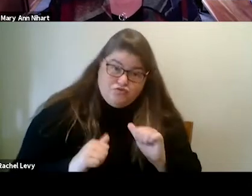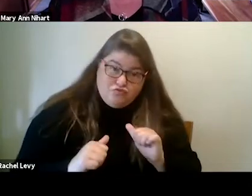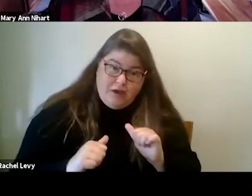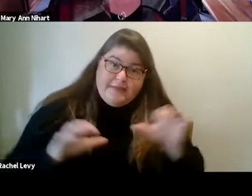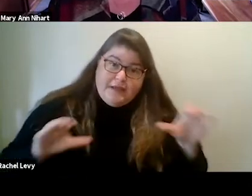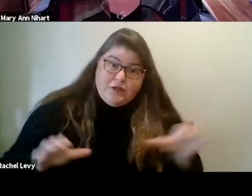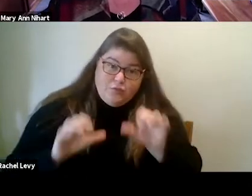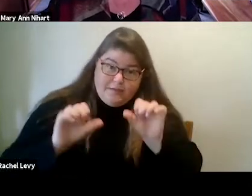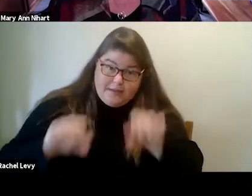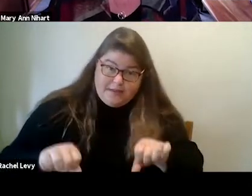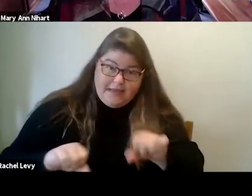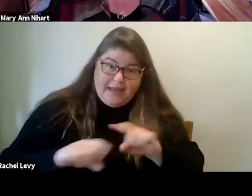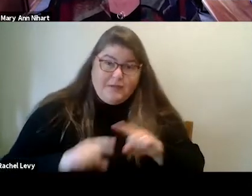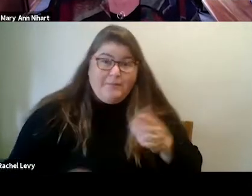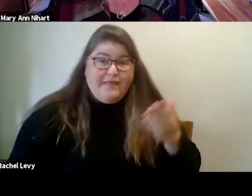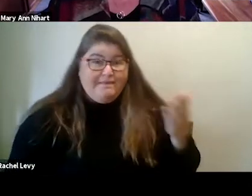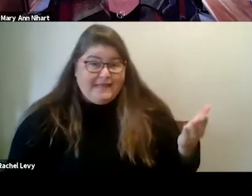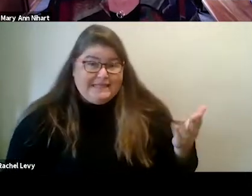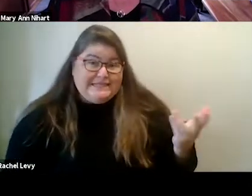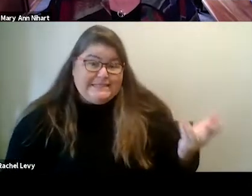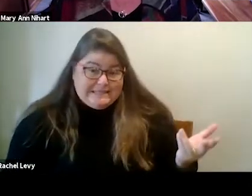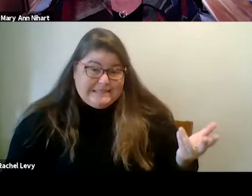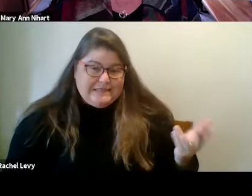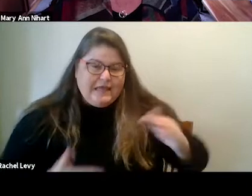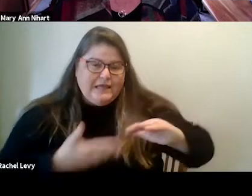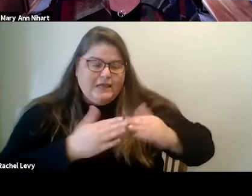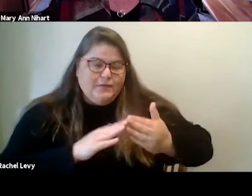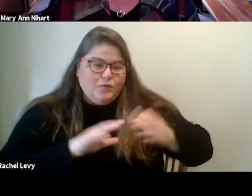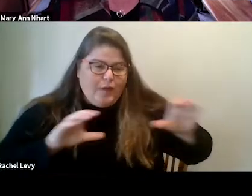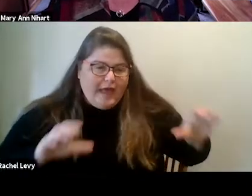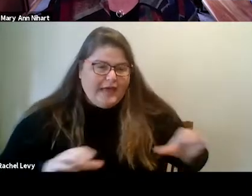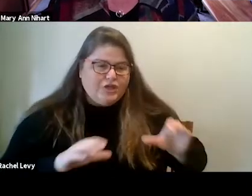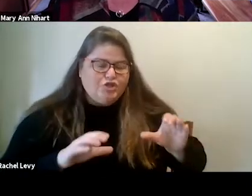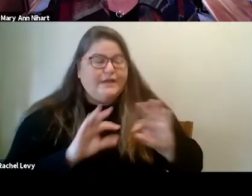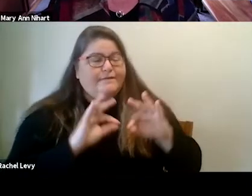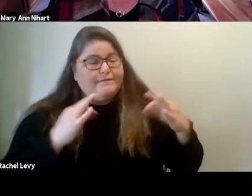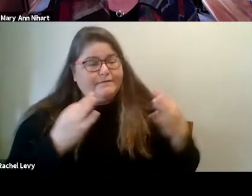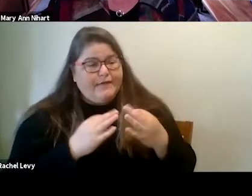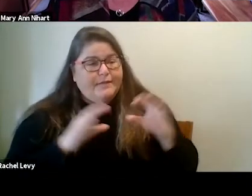that resulted in a community action and a family action. Next slide.